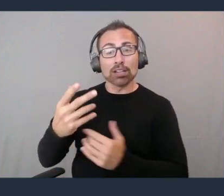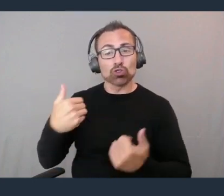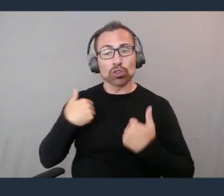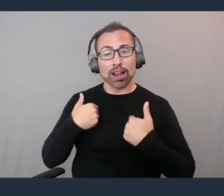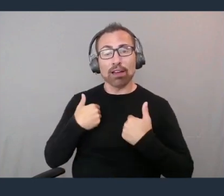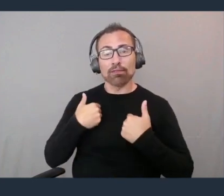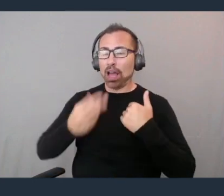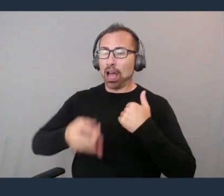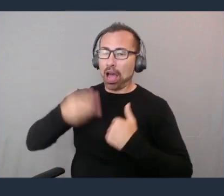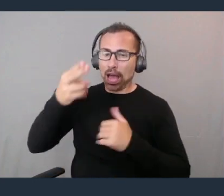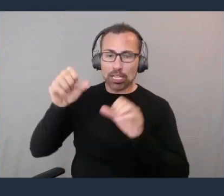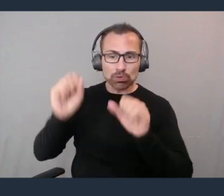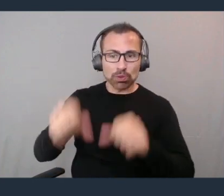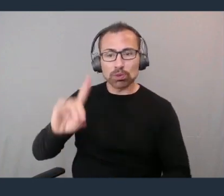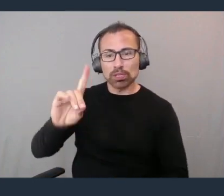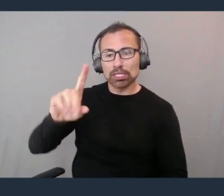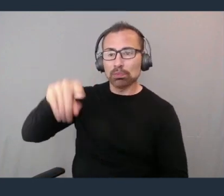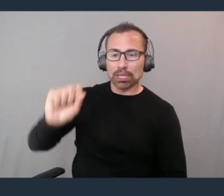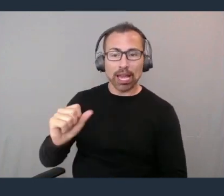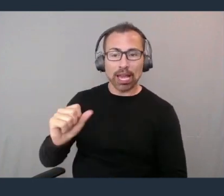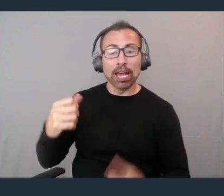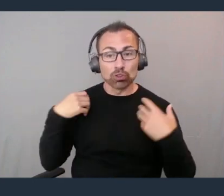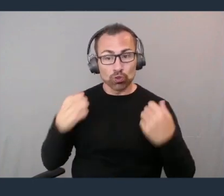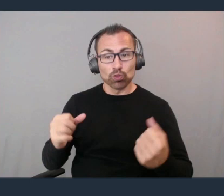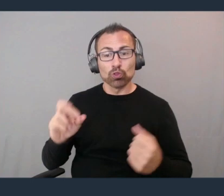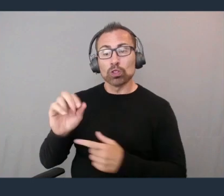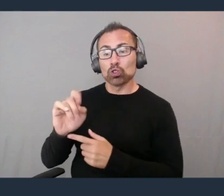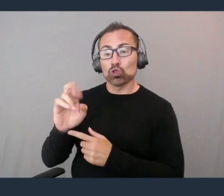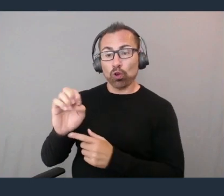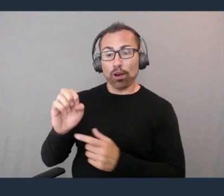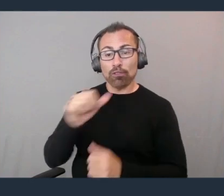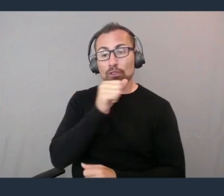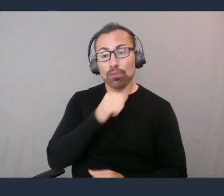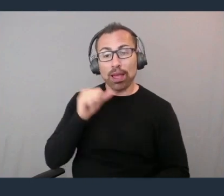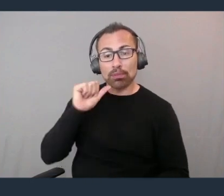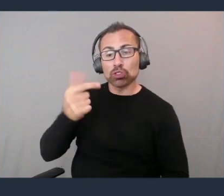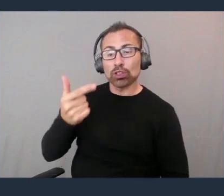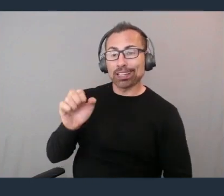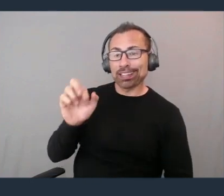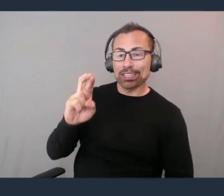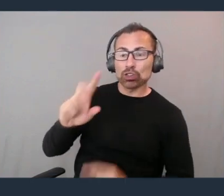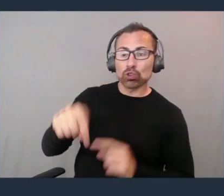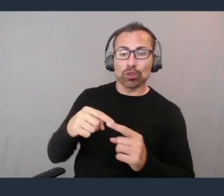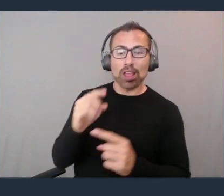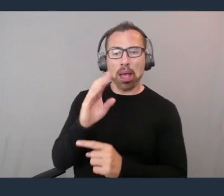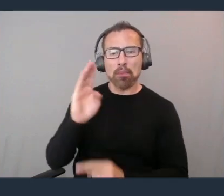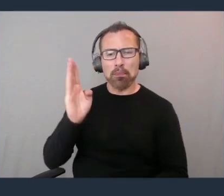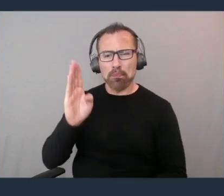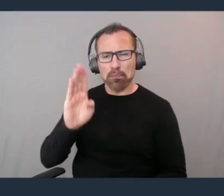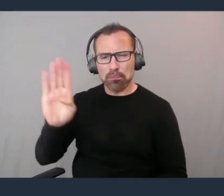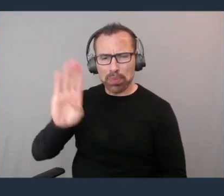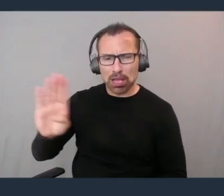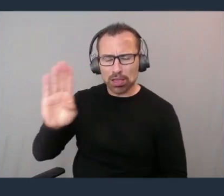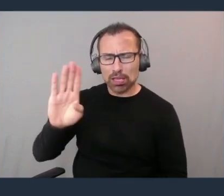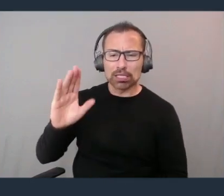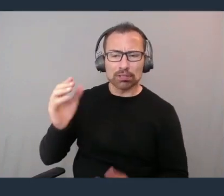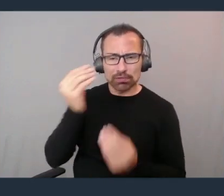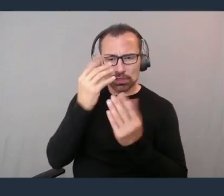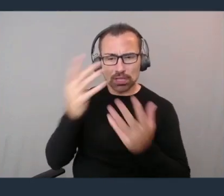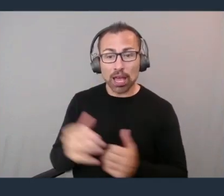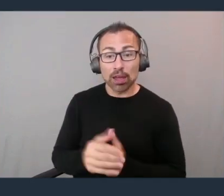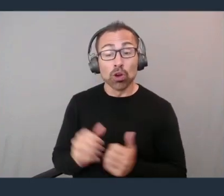Amazon S3 Glacier, especially when you have millions and billions of data. With bulk restore, Autonomous